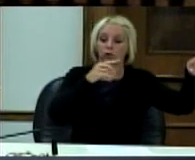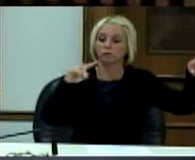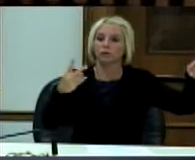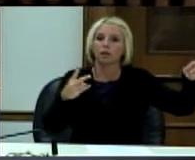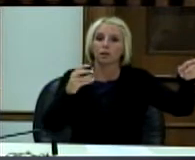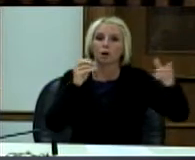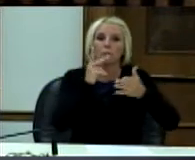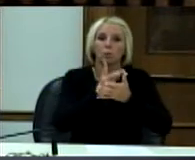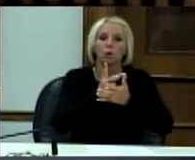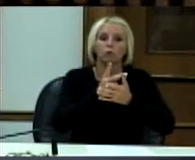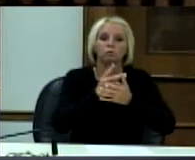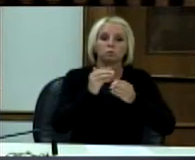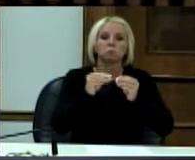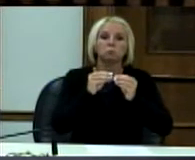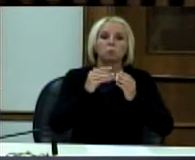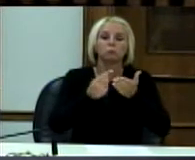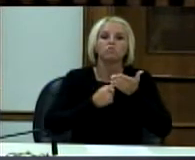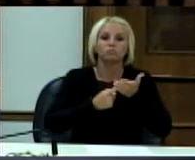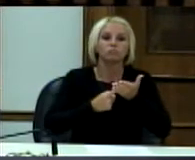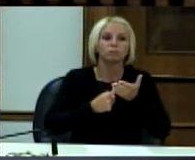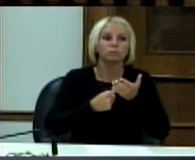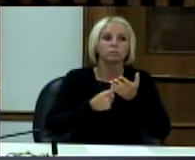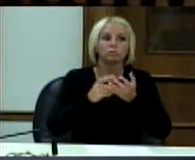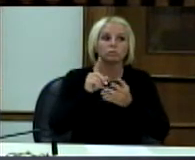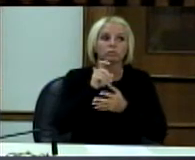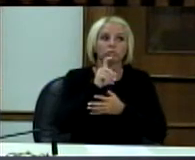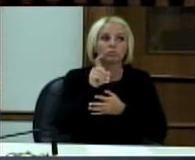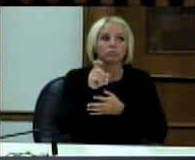approve. Any further discussion on this motion?